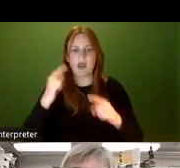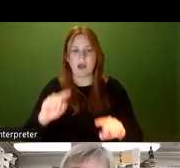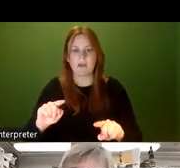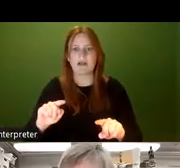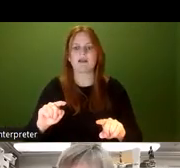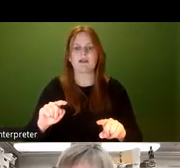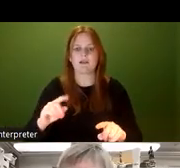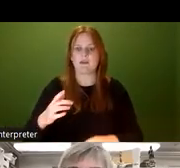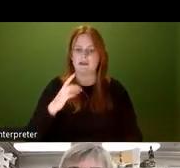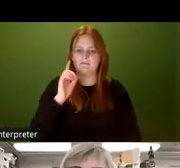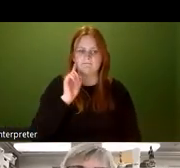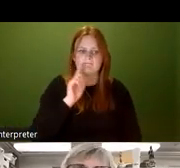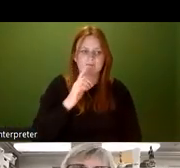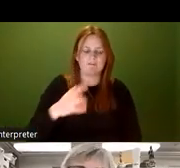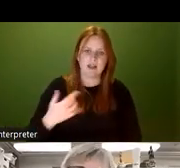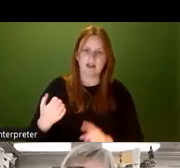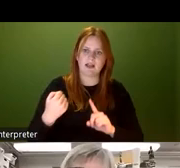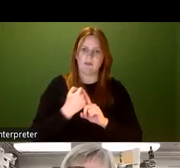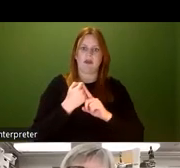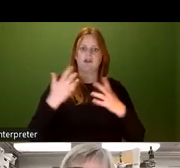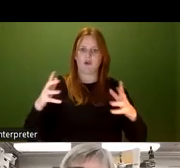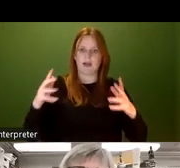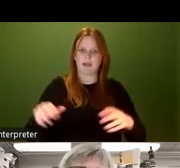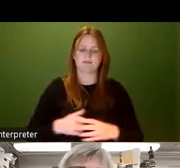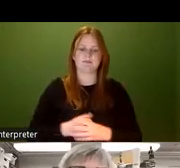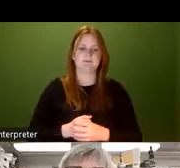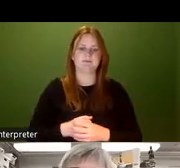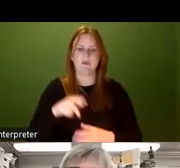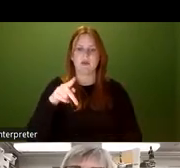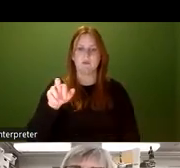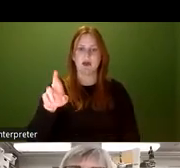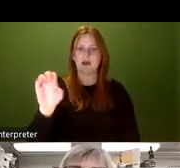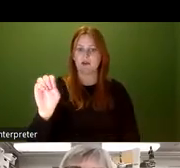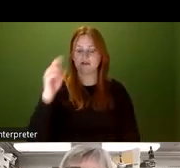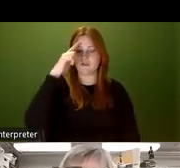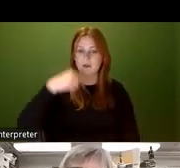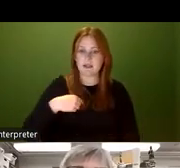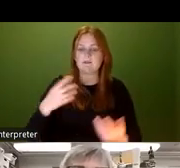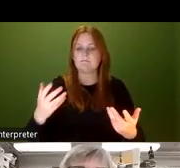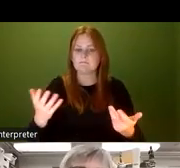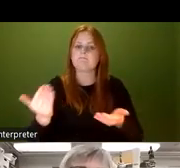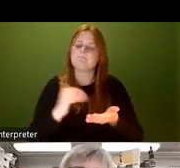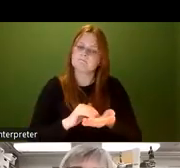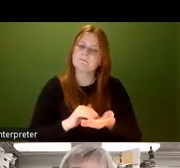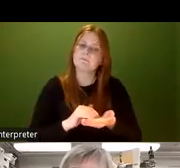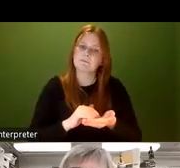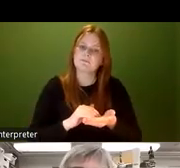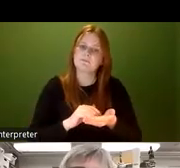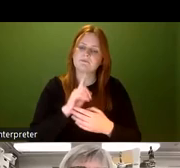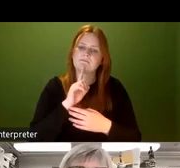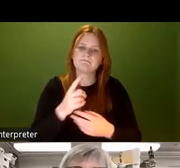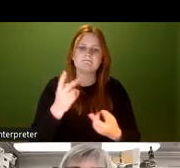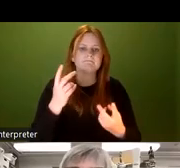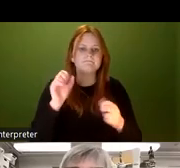feeling the immediate effects. So the pyres for me, again, they do